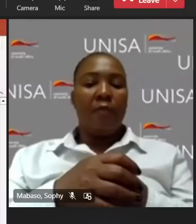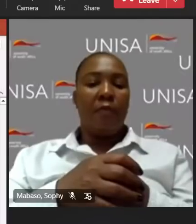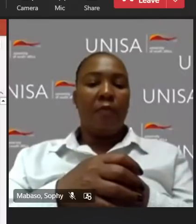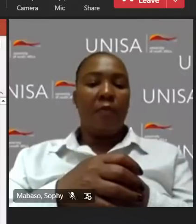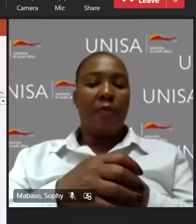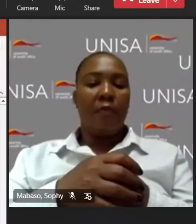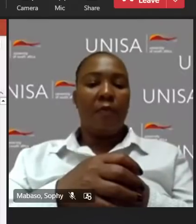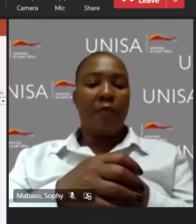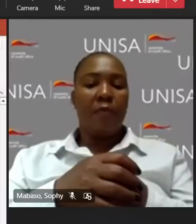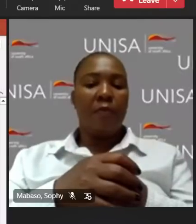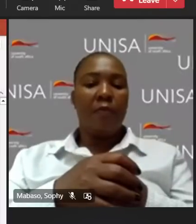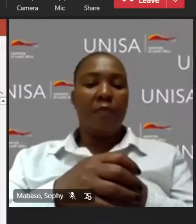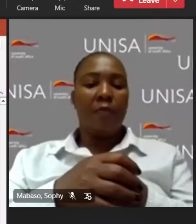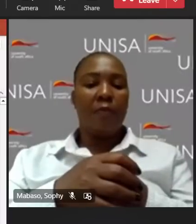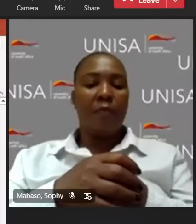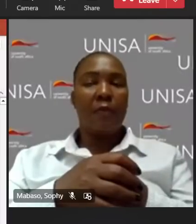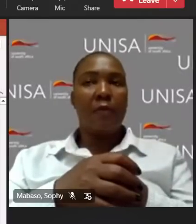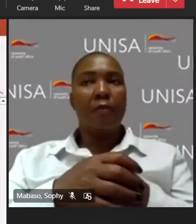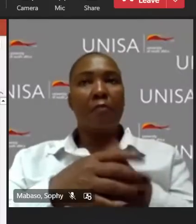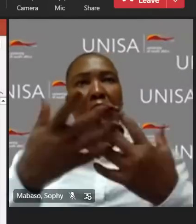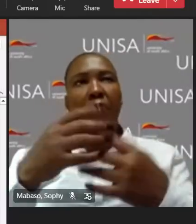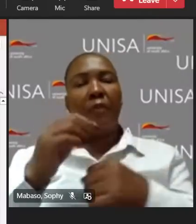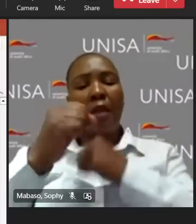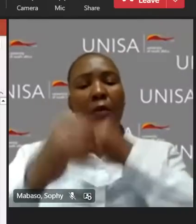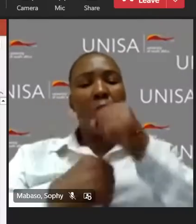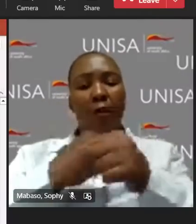During the course of the year,